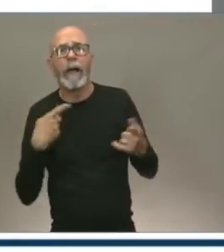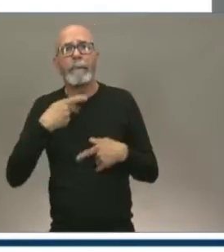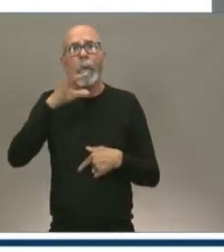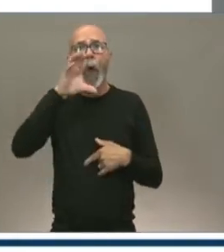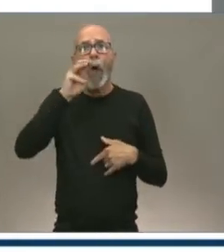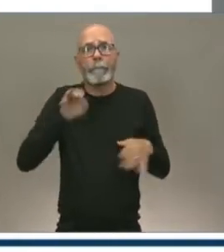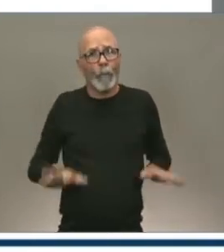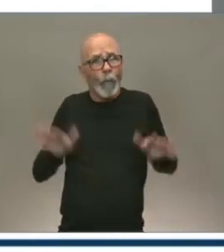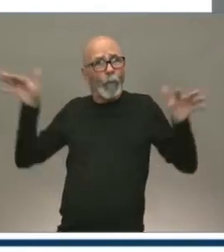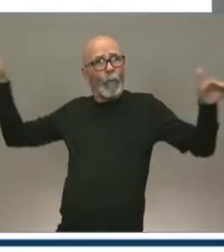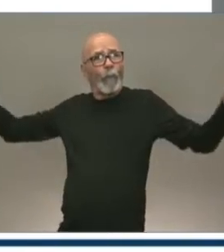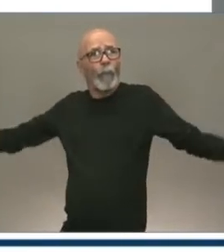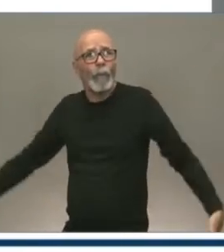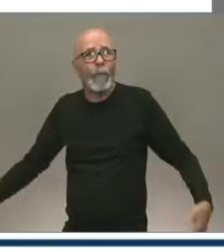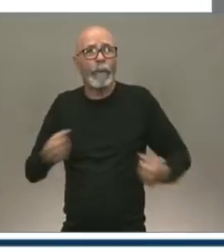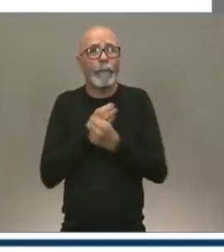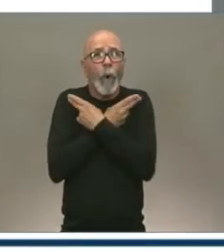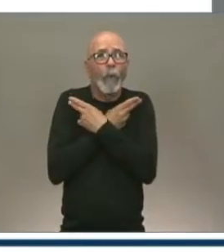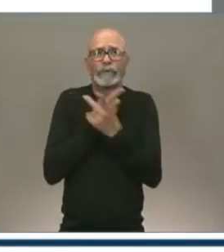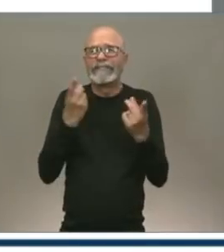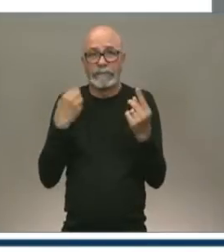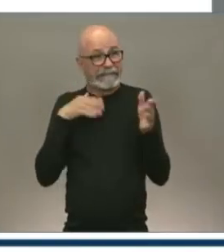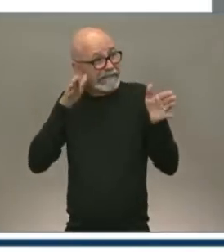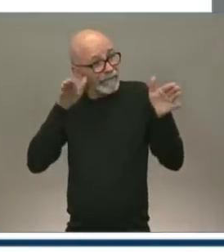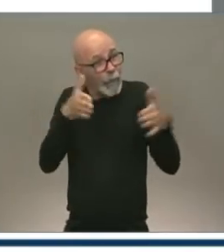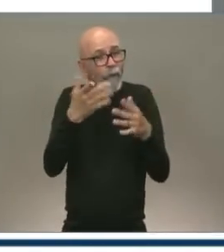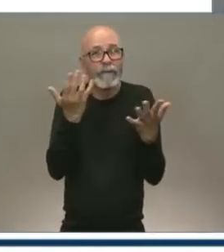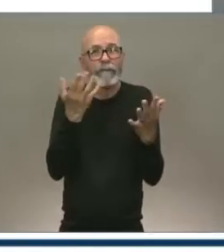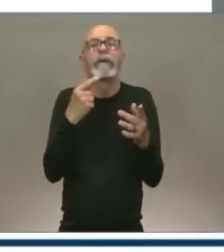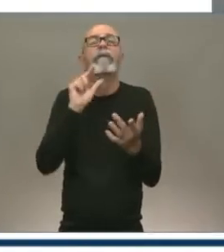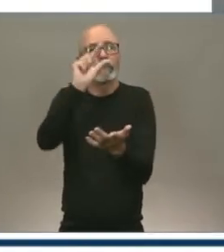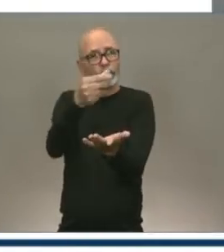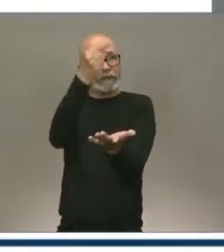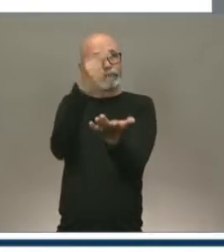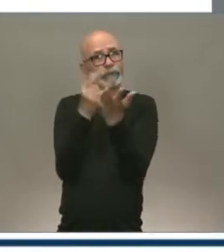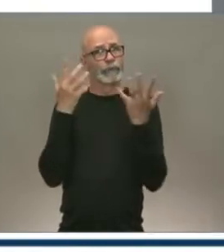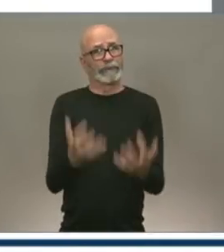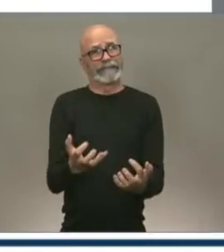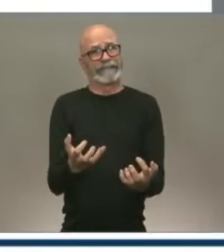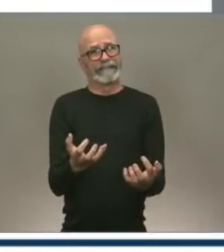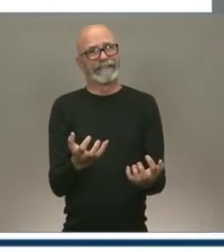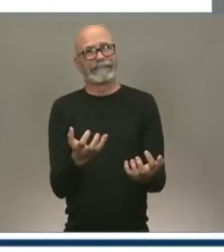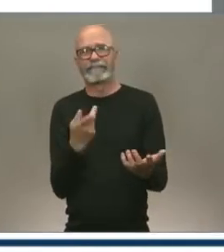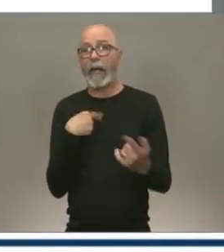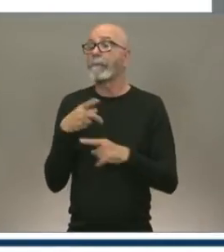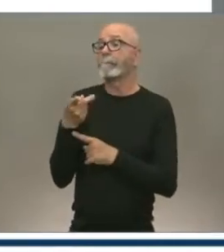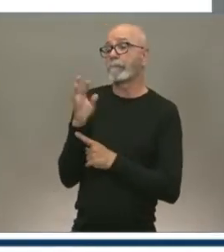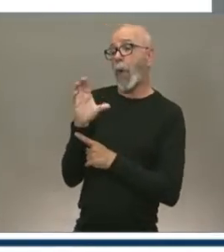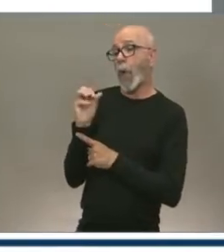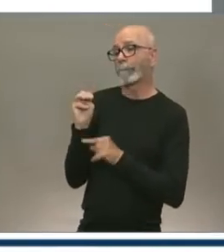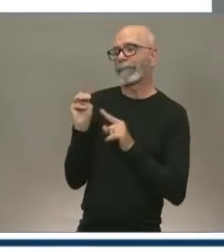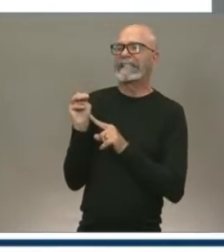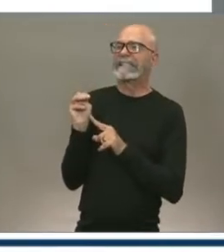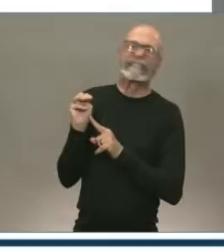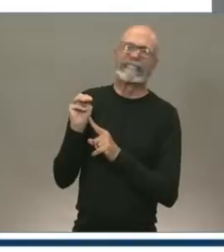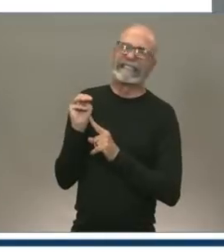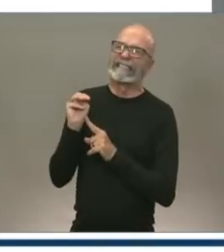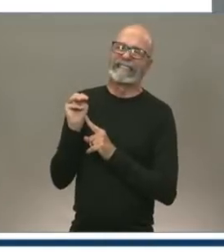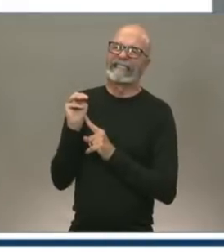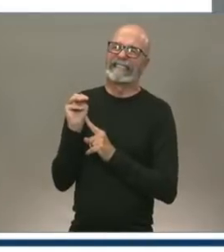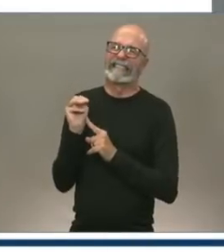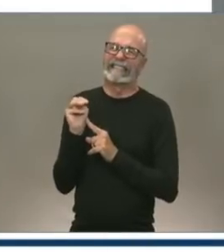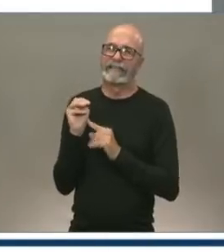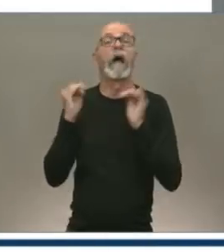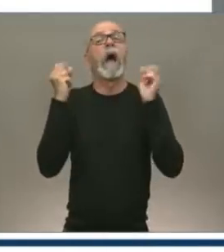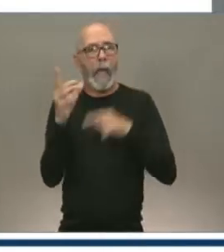can be. They will not be organizing proms, but parent groups are able to organize as long as they follow public health guidelines,